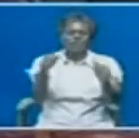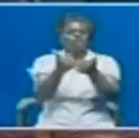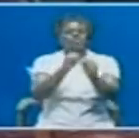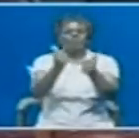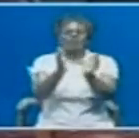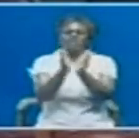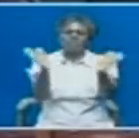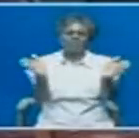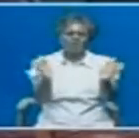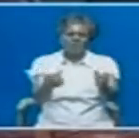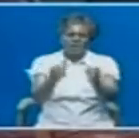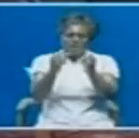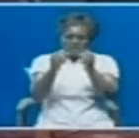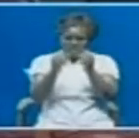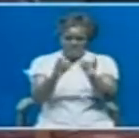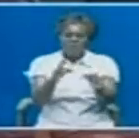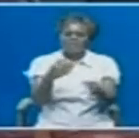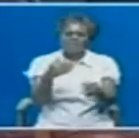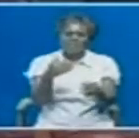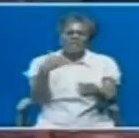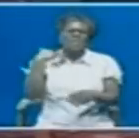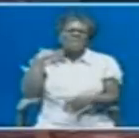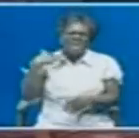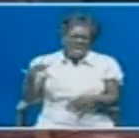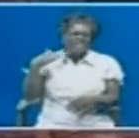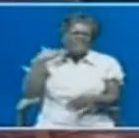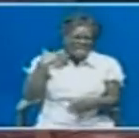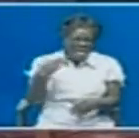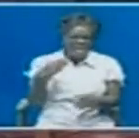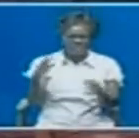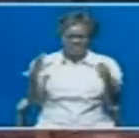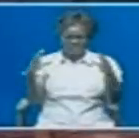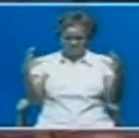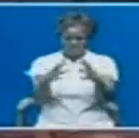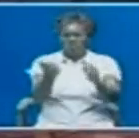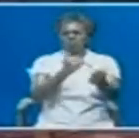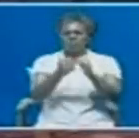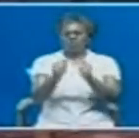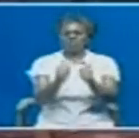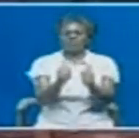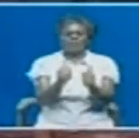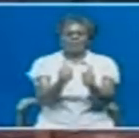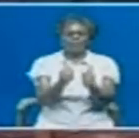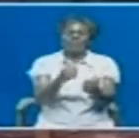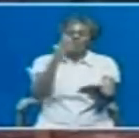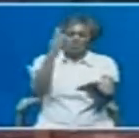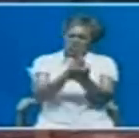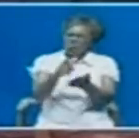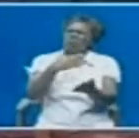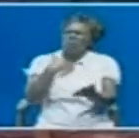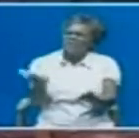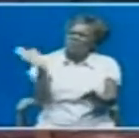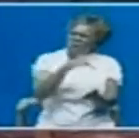generally. Because if I was you, I would hate the sport. Yeah. Well, I would have turned my back on the sport that turned its back on me. True. You still want